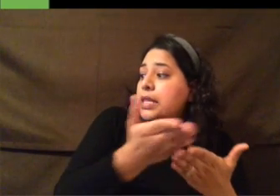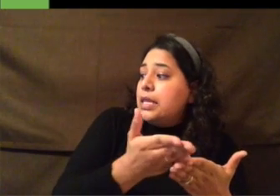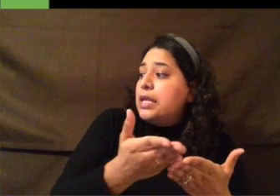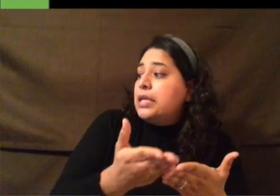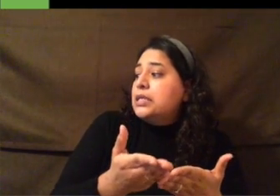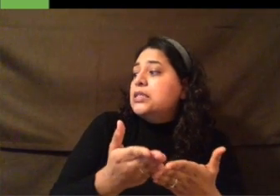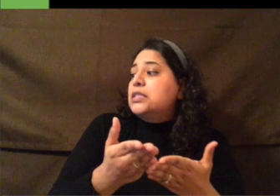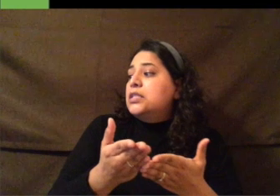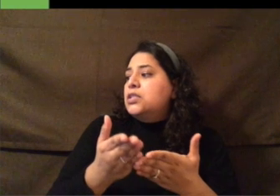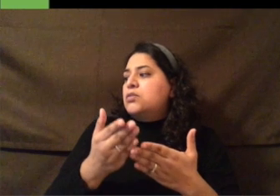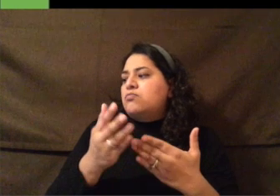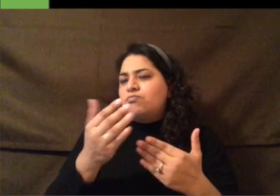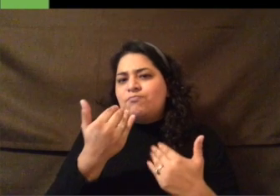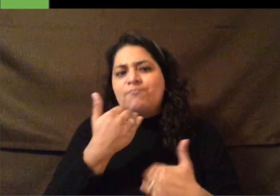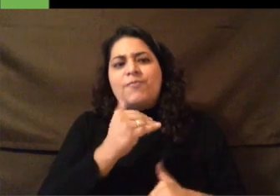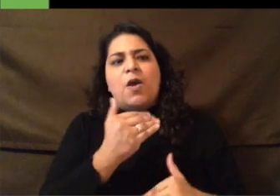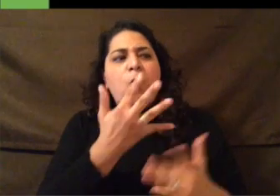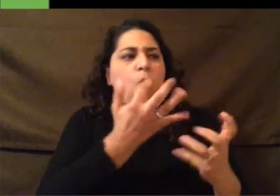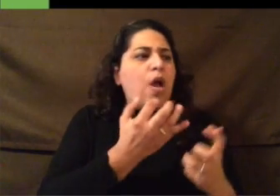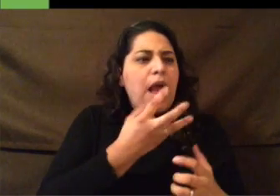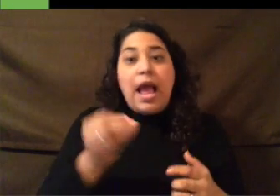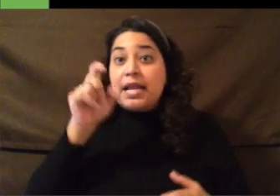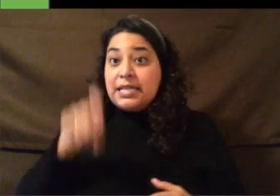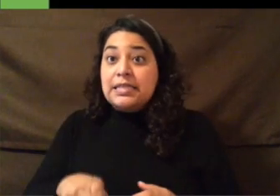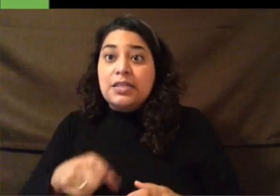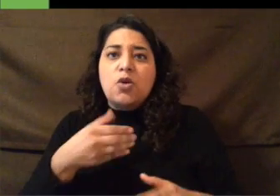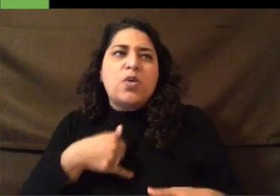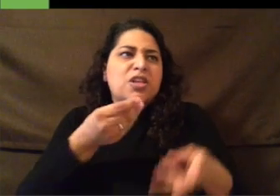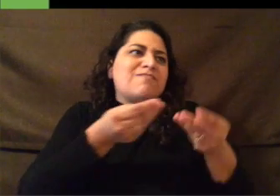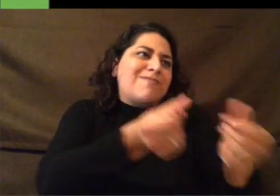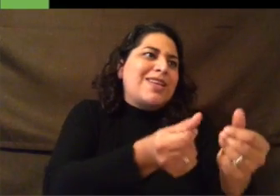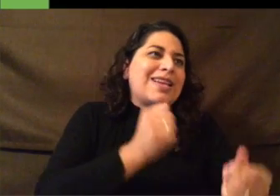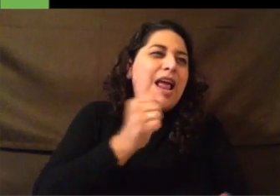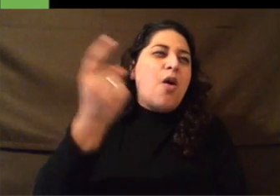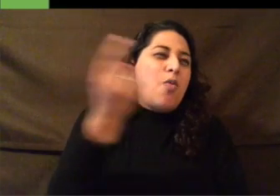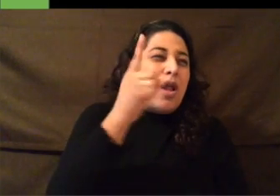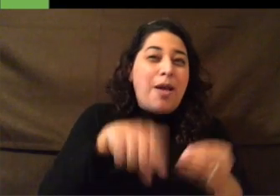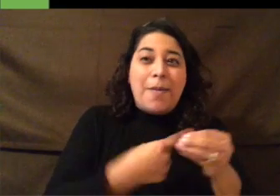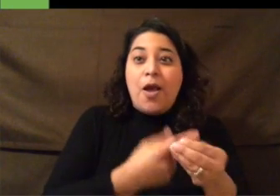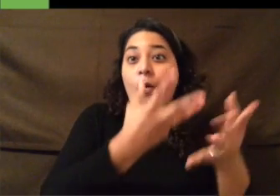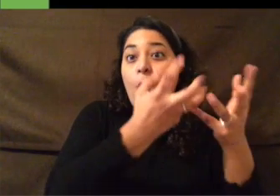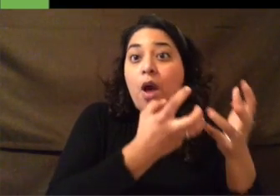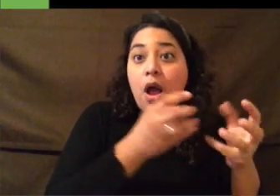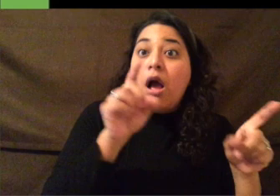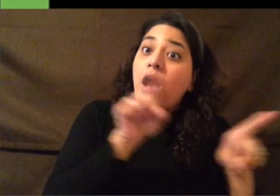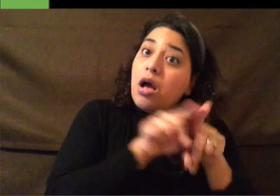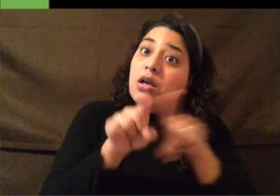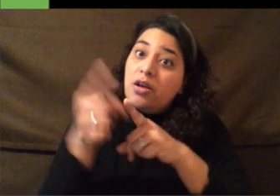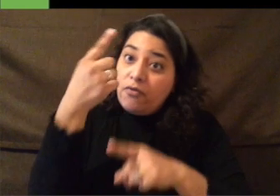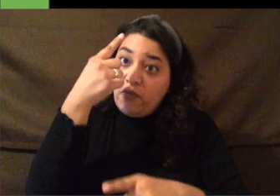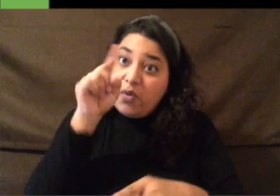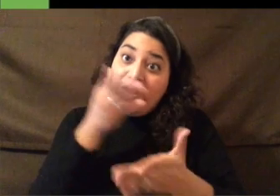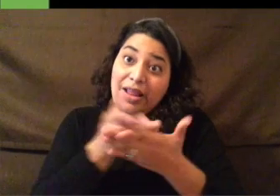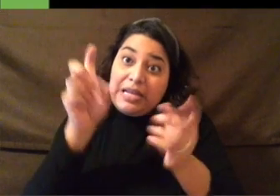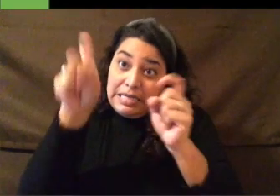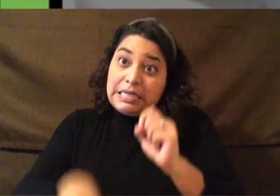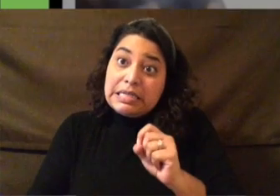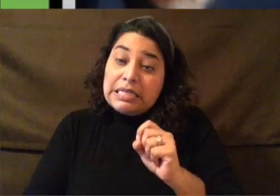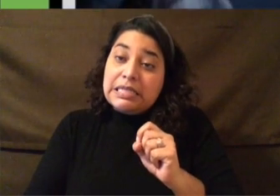to satisfy wants and needs. So when you spend money, it's not just for wants, it's for necessities as